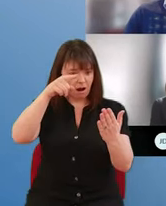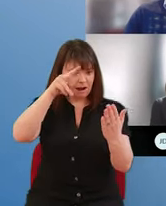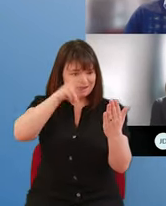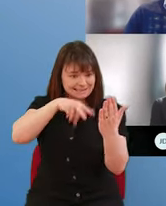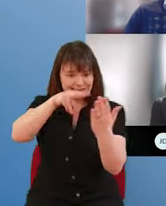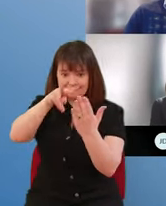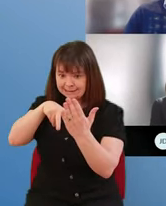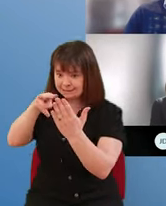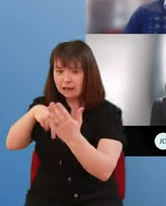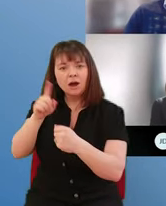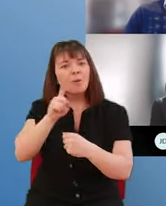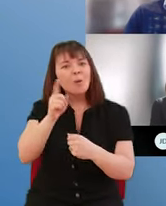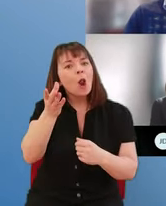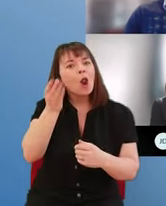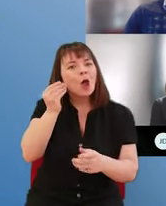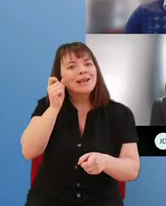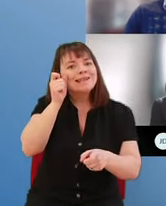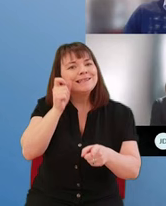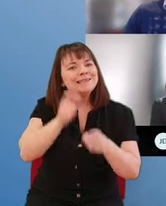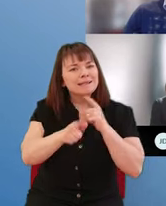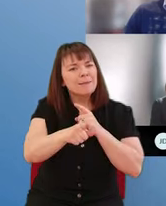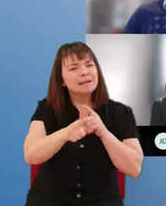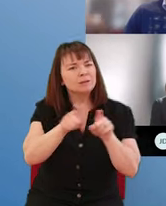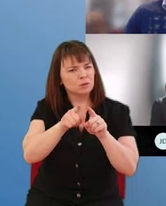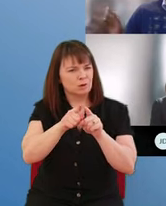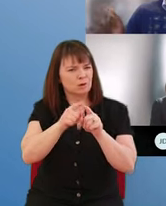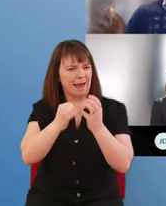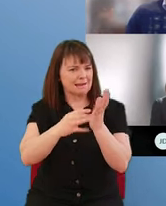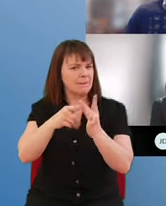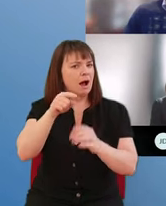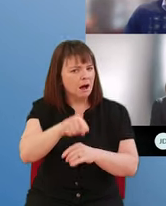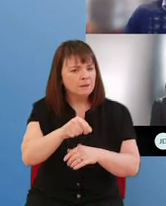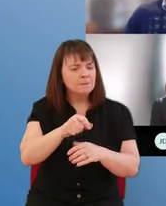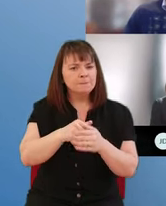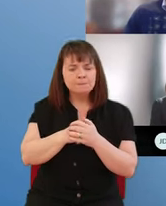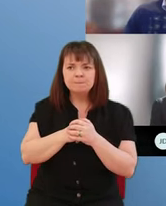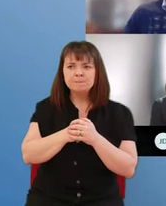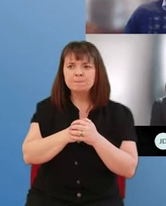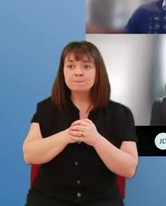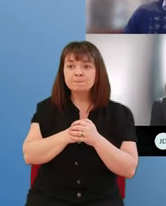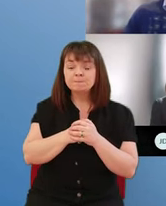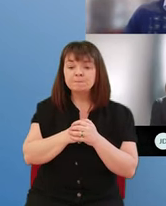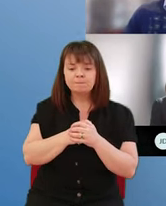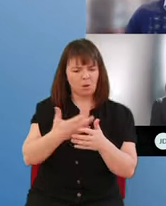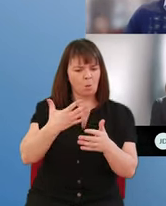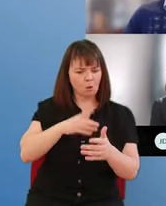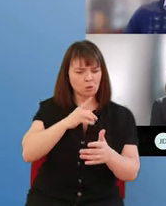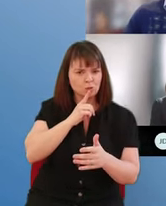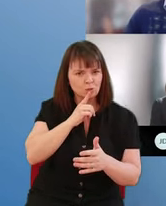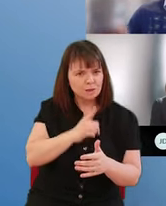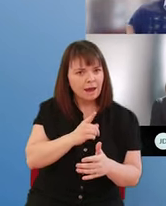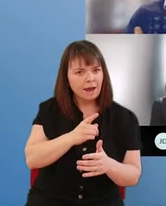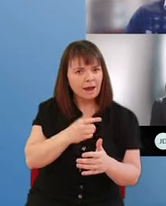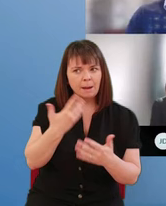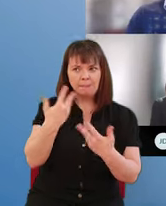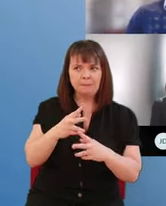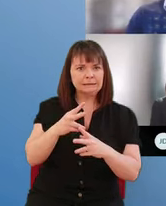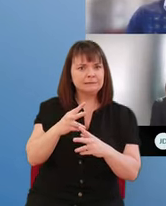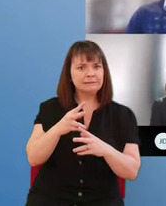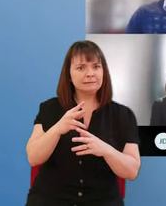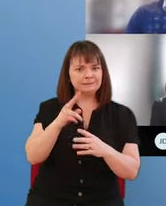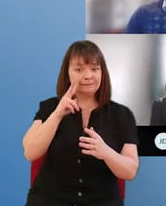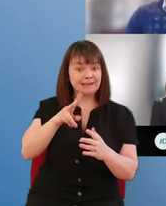through the winter funds, I've seen learning disabilities actually being visible in there. And I think